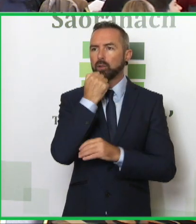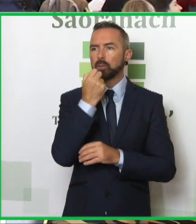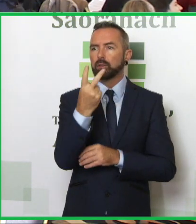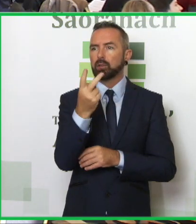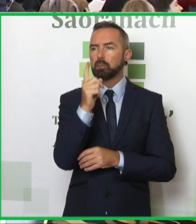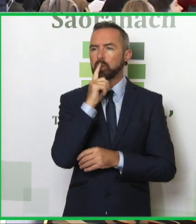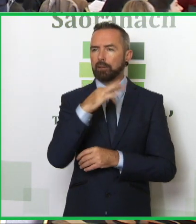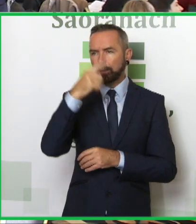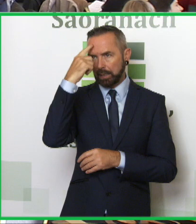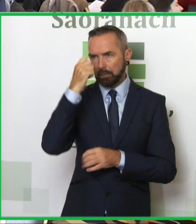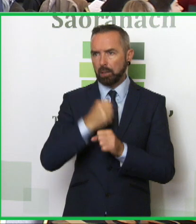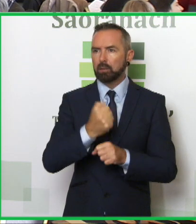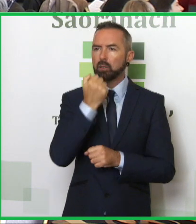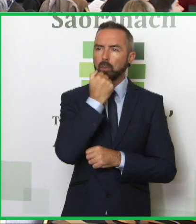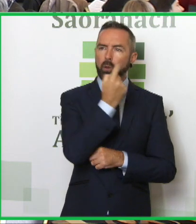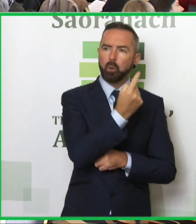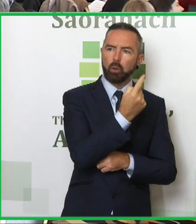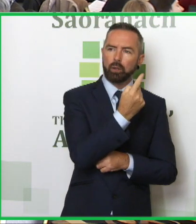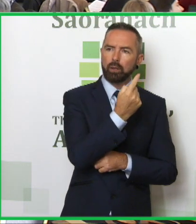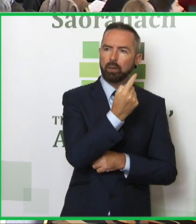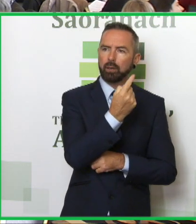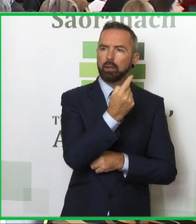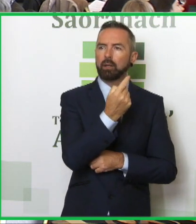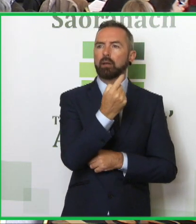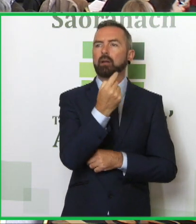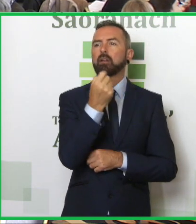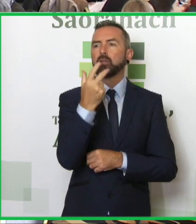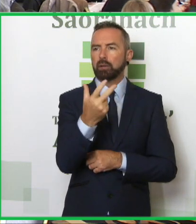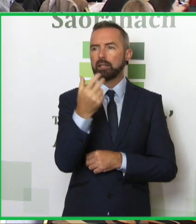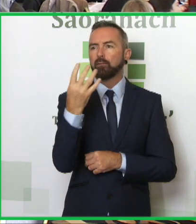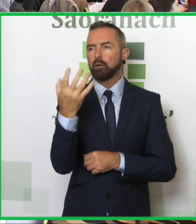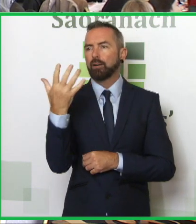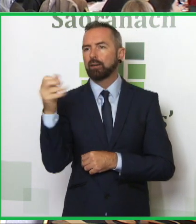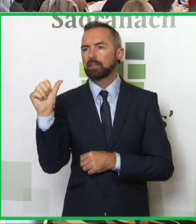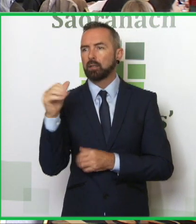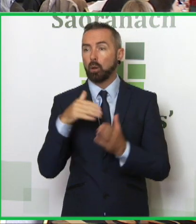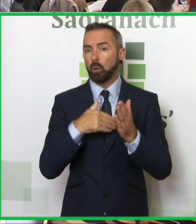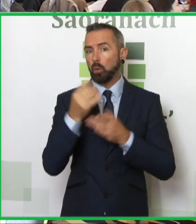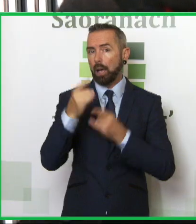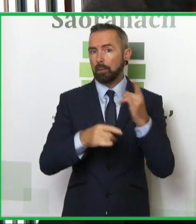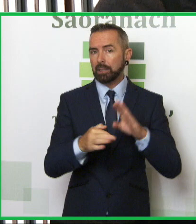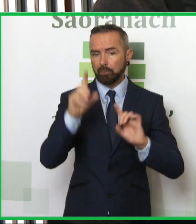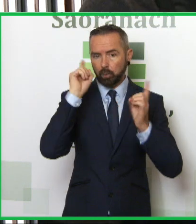But if you think about number 1 and 3 up to 6, what happens when the don't know is in the majority?